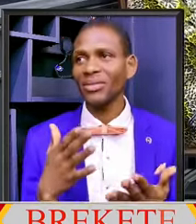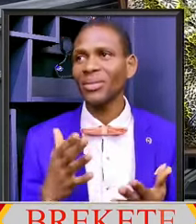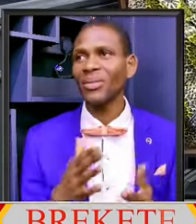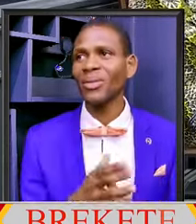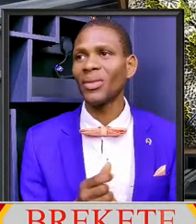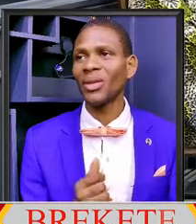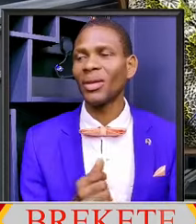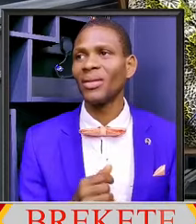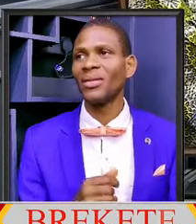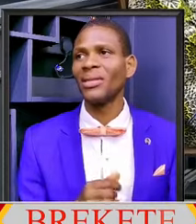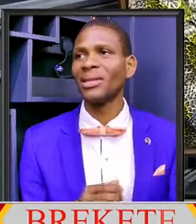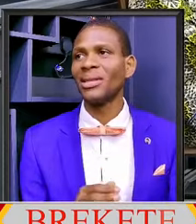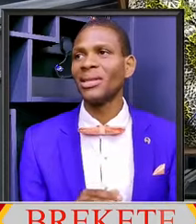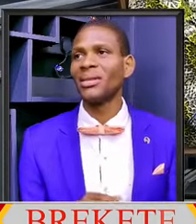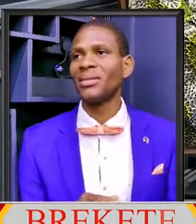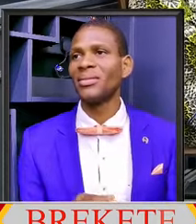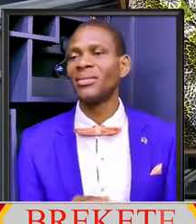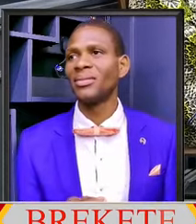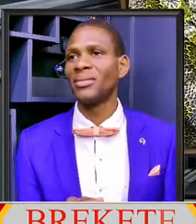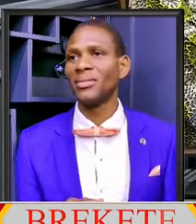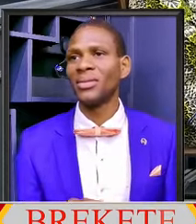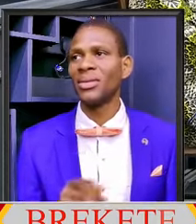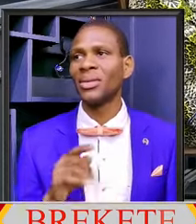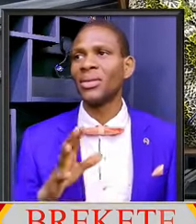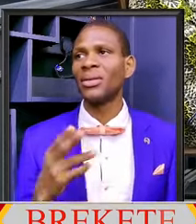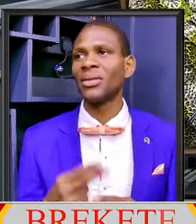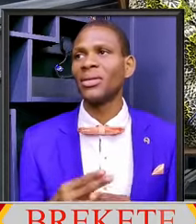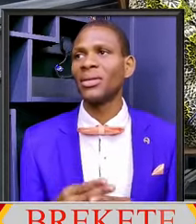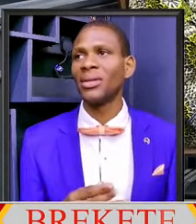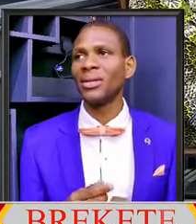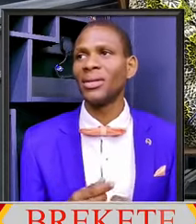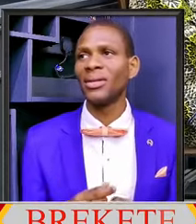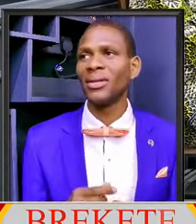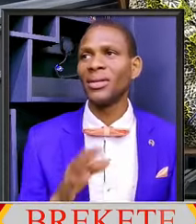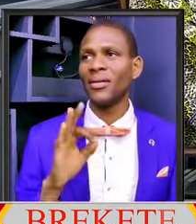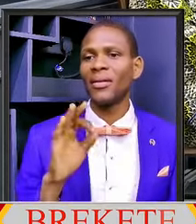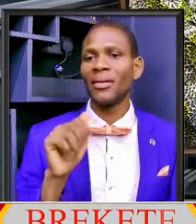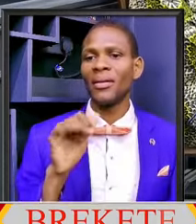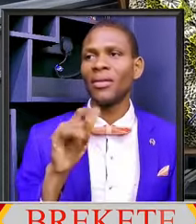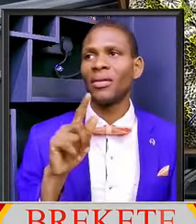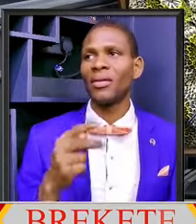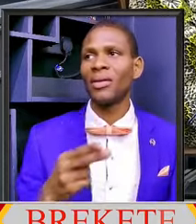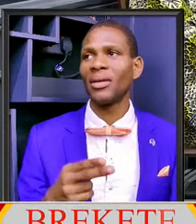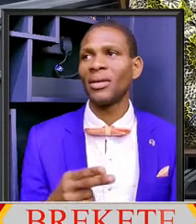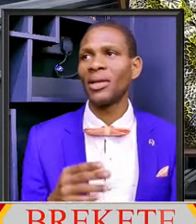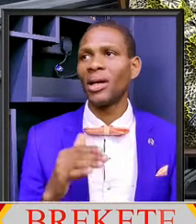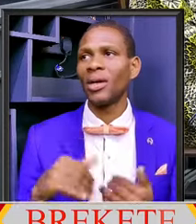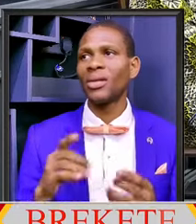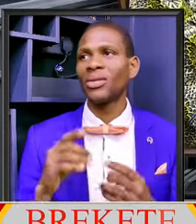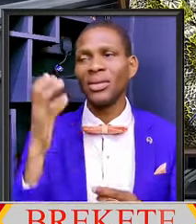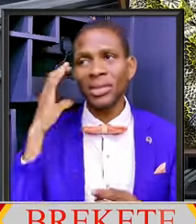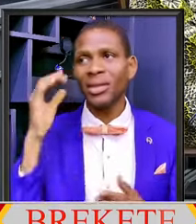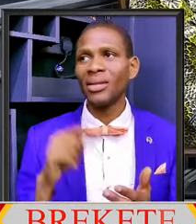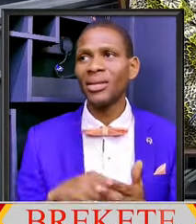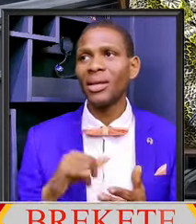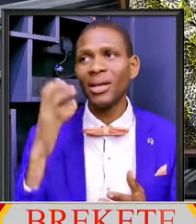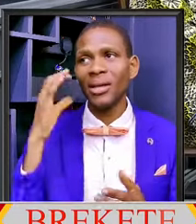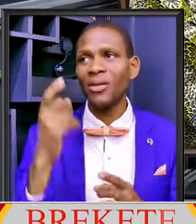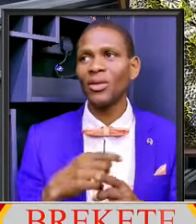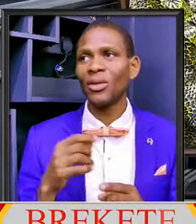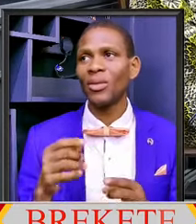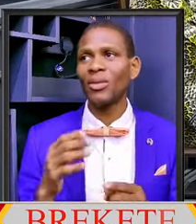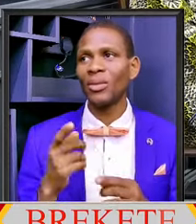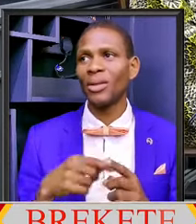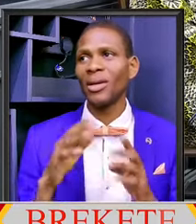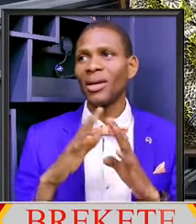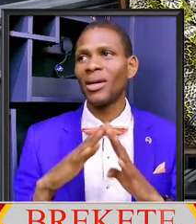Thank you. Give her a chance. Yes. Waiting be your name. My name is Faith Kure. Okay. How you take here this man? I hear the program from